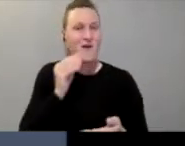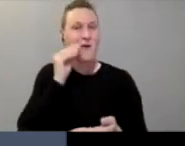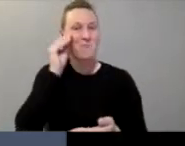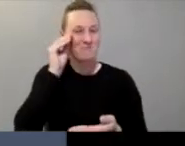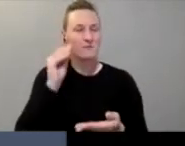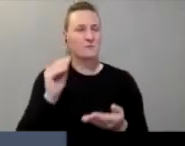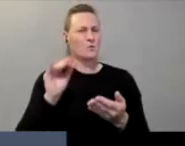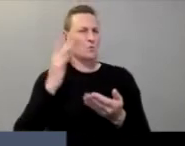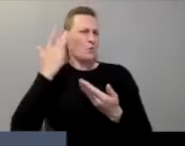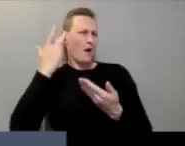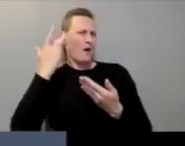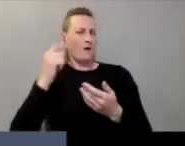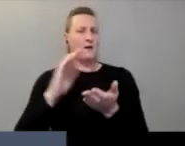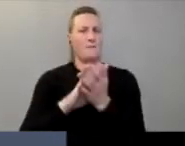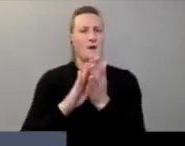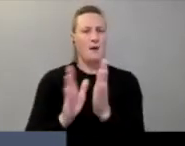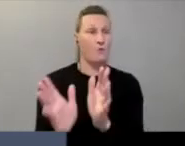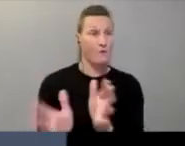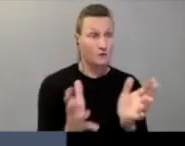collaborations. Next slide.